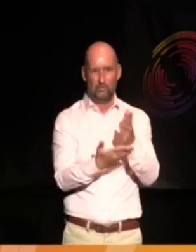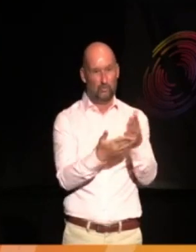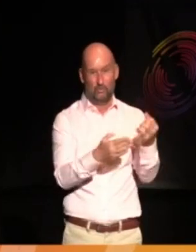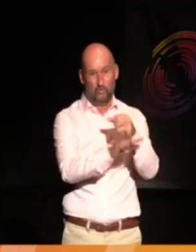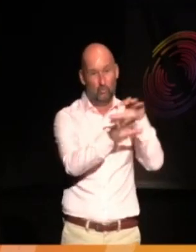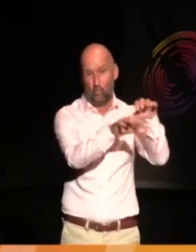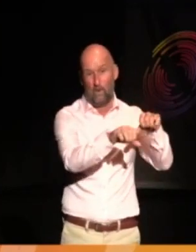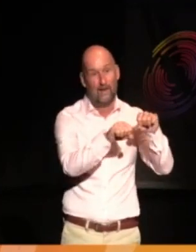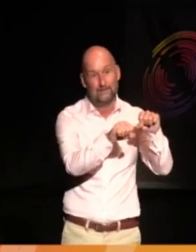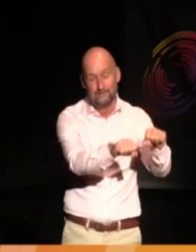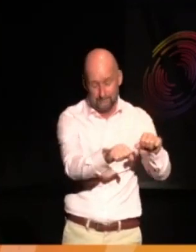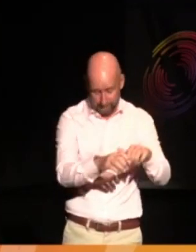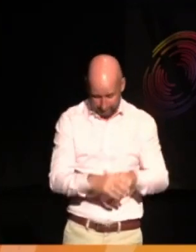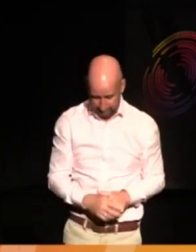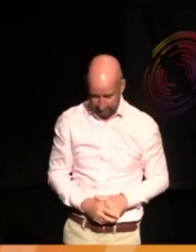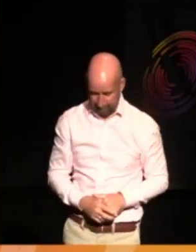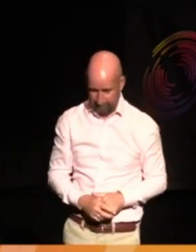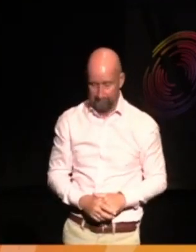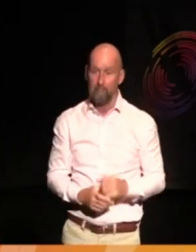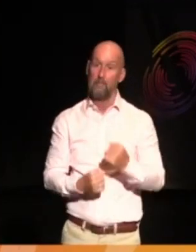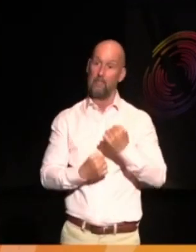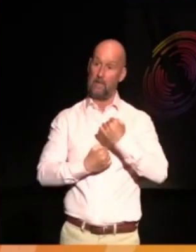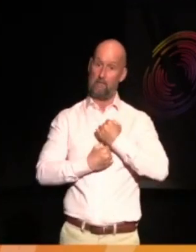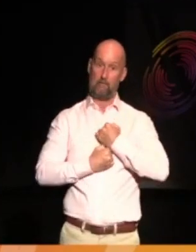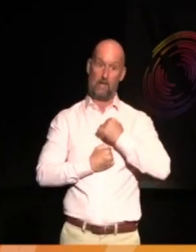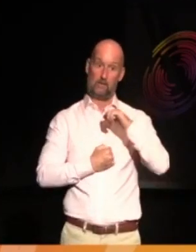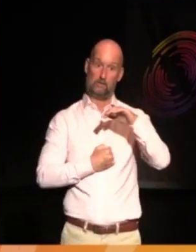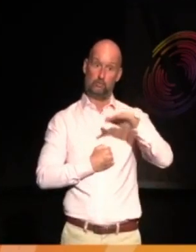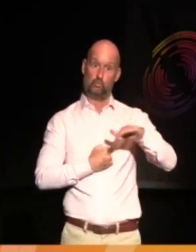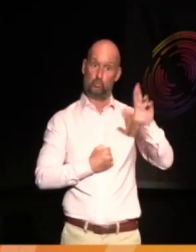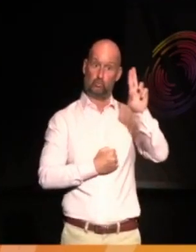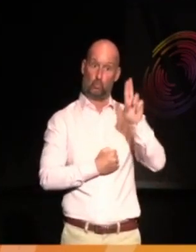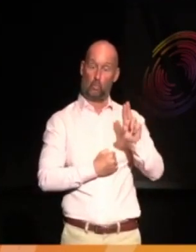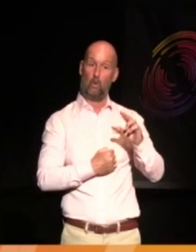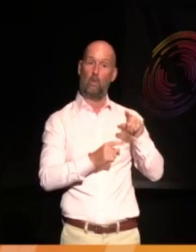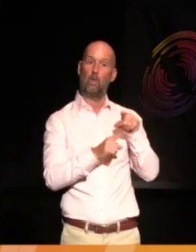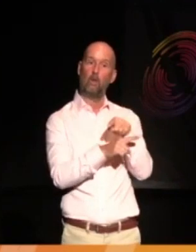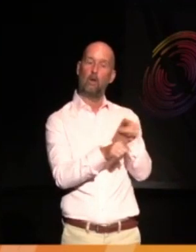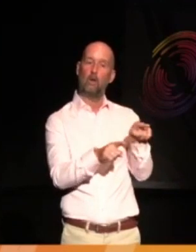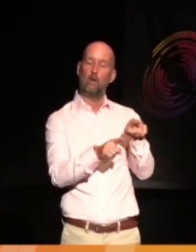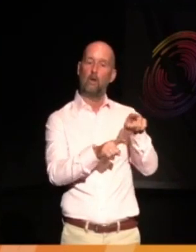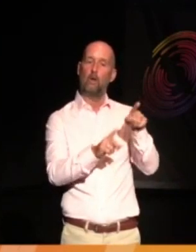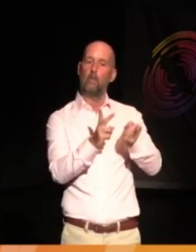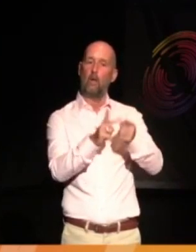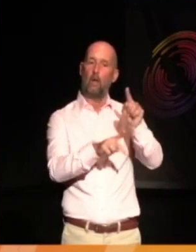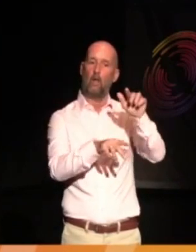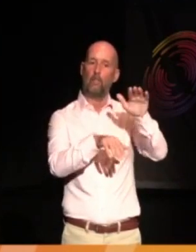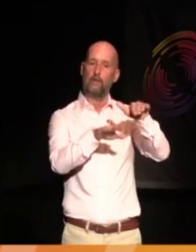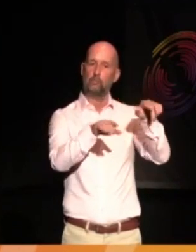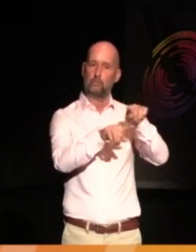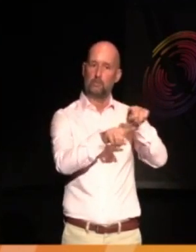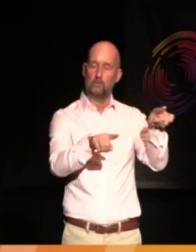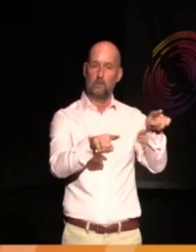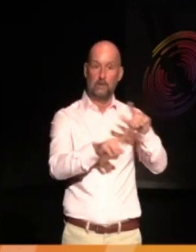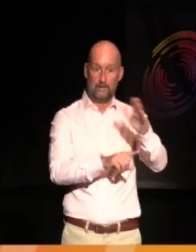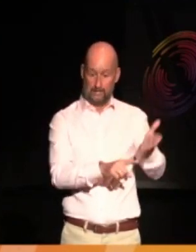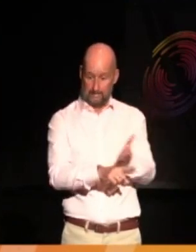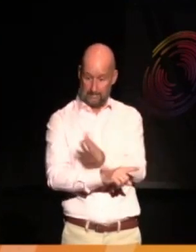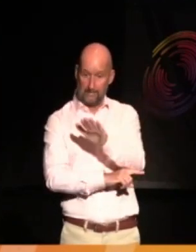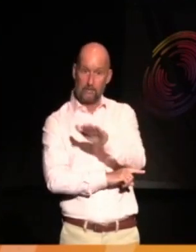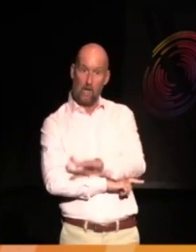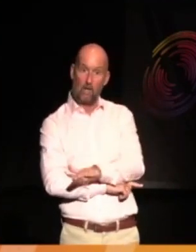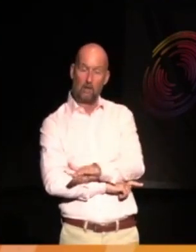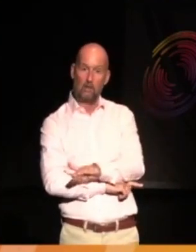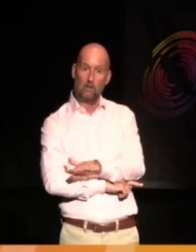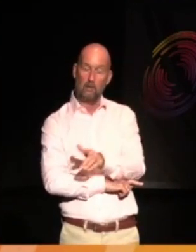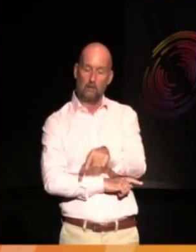was that in my kids' school, the kids would sometimes, even in kindergarten, be sent to